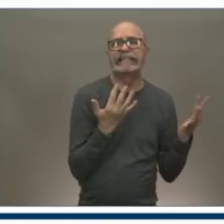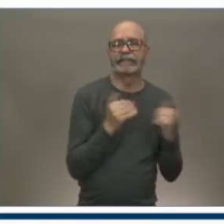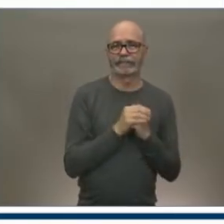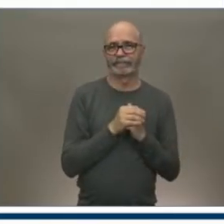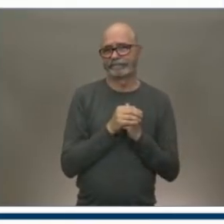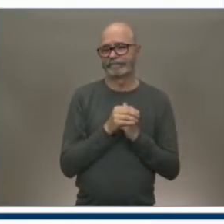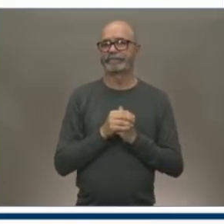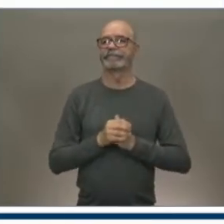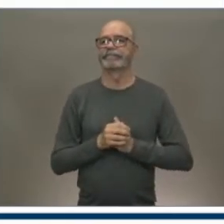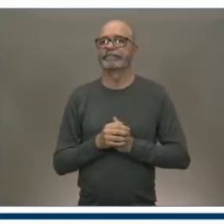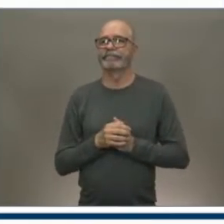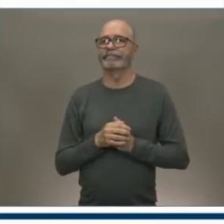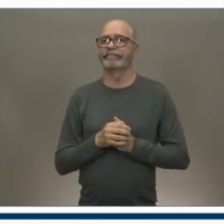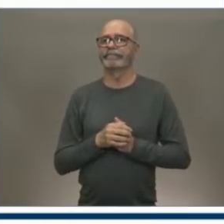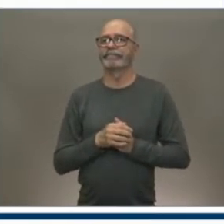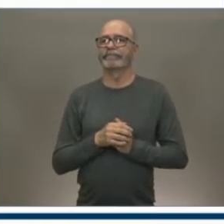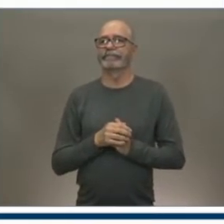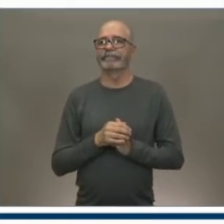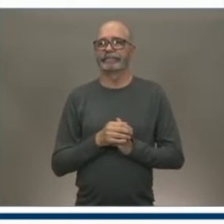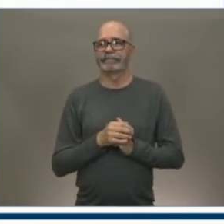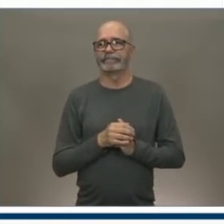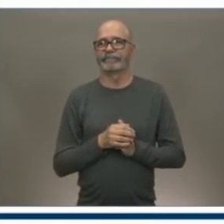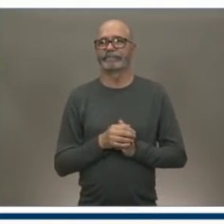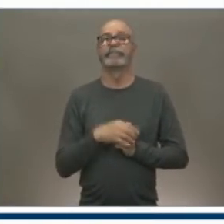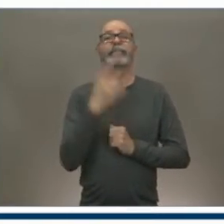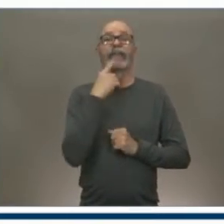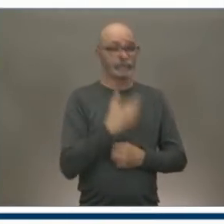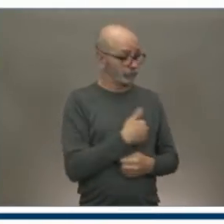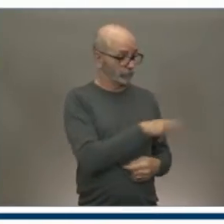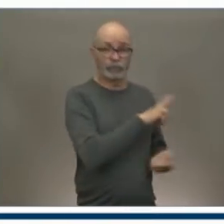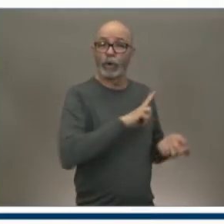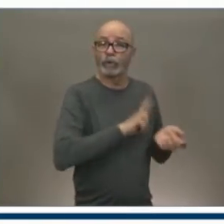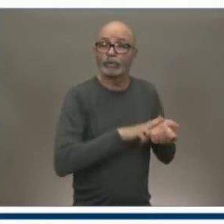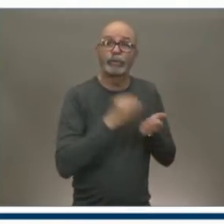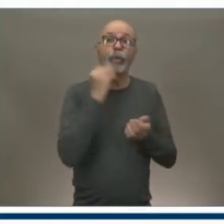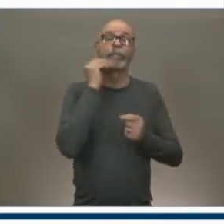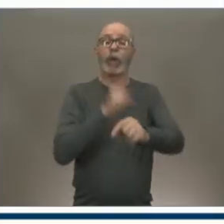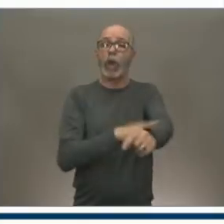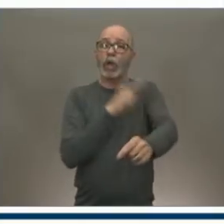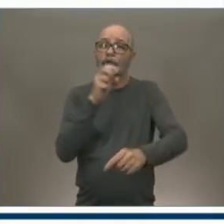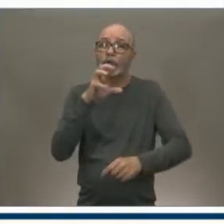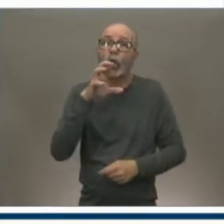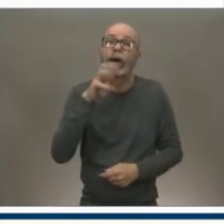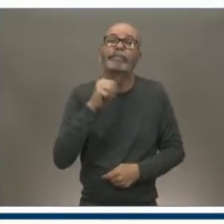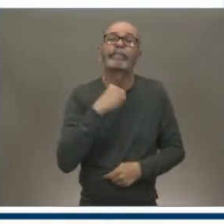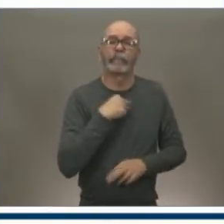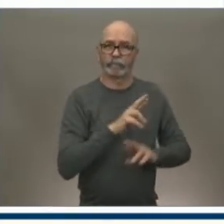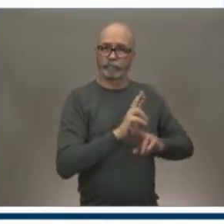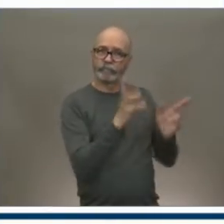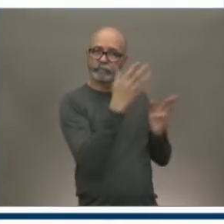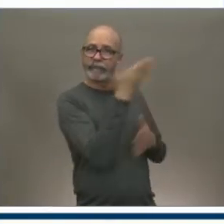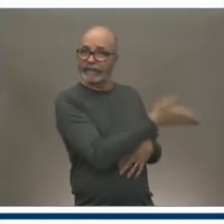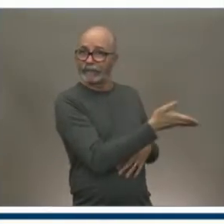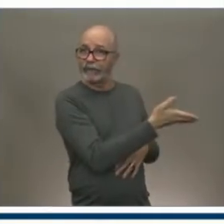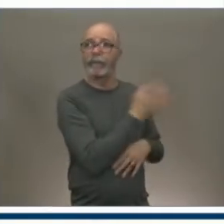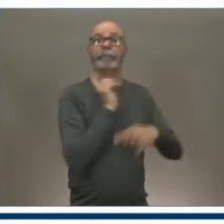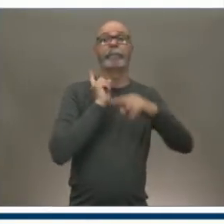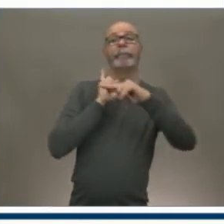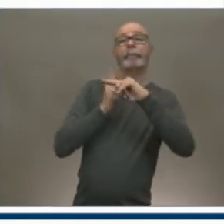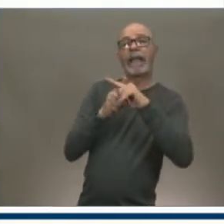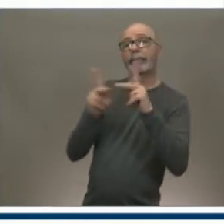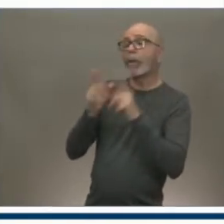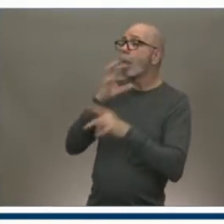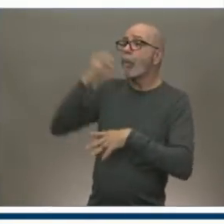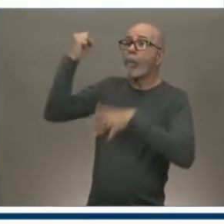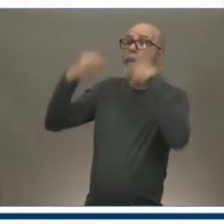vaccination in our long-term care residents, but we also know older Nova Scotians living at home need protection too. That's why